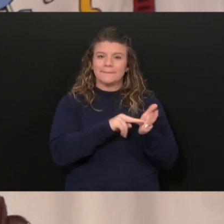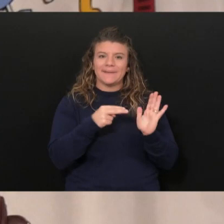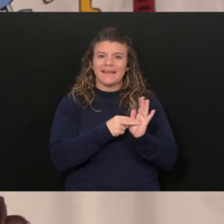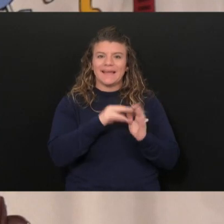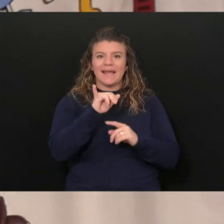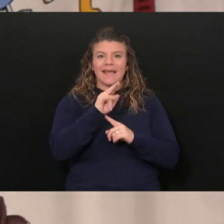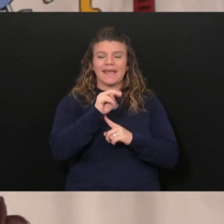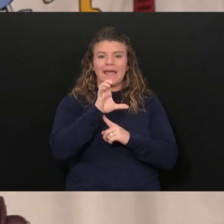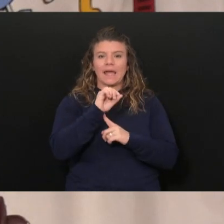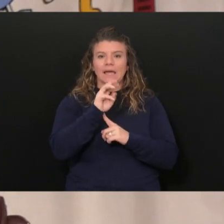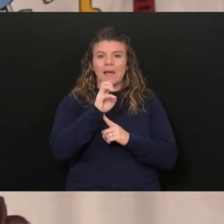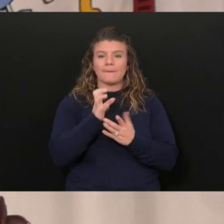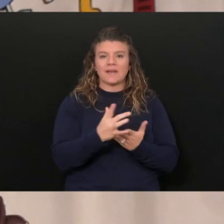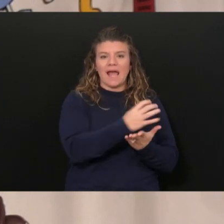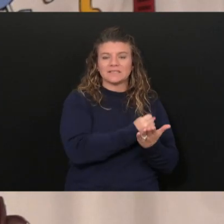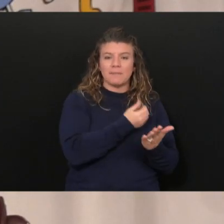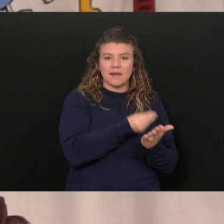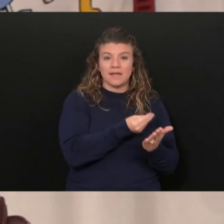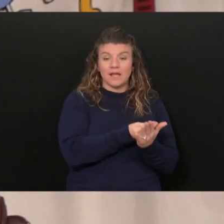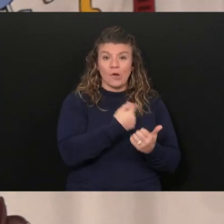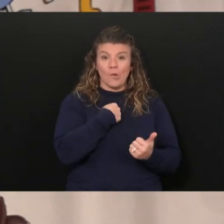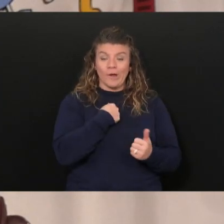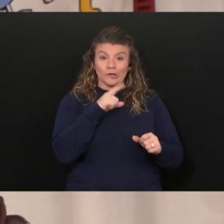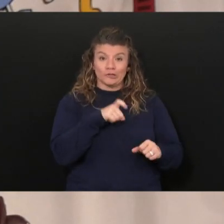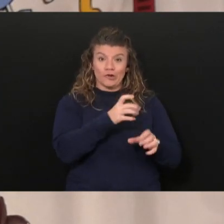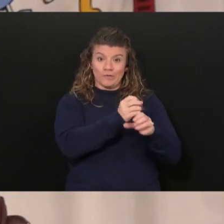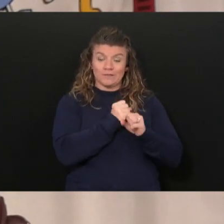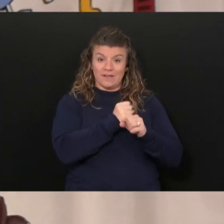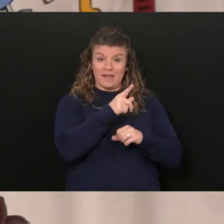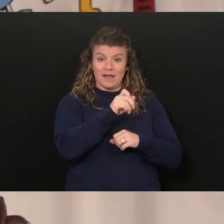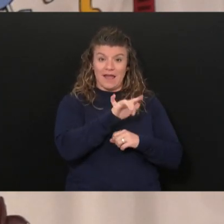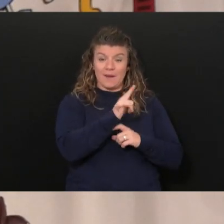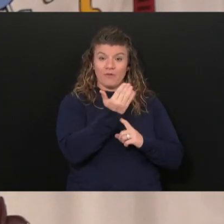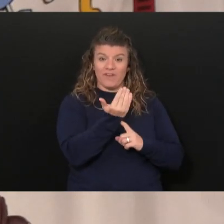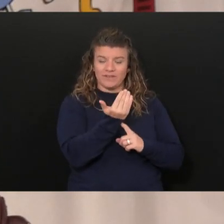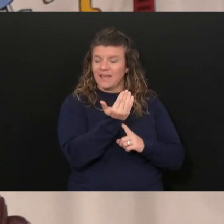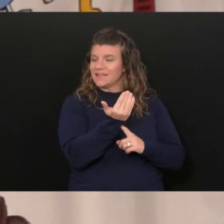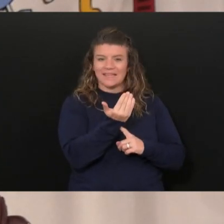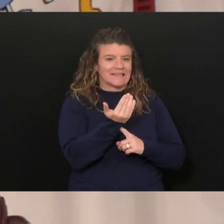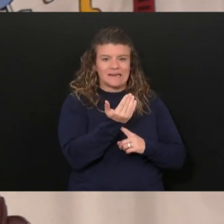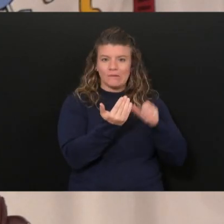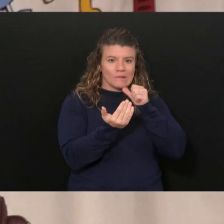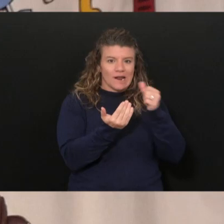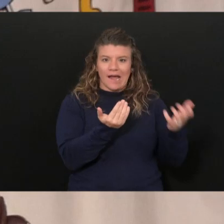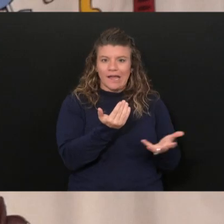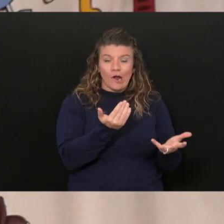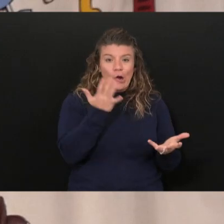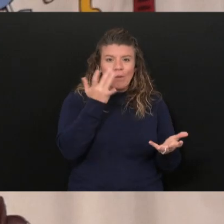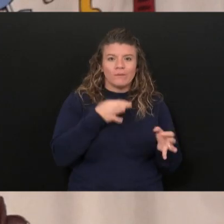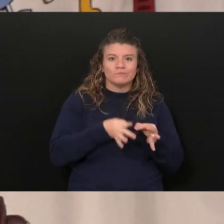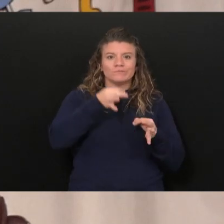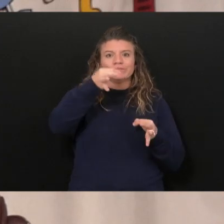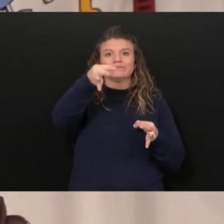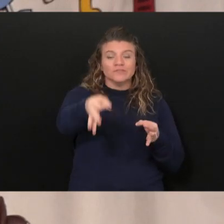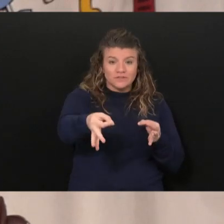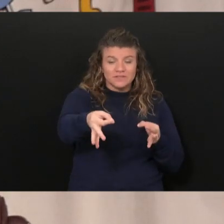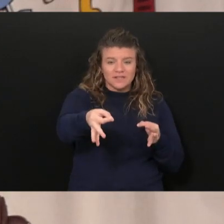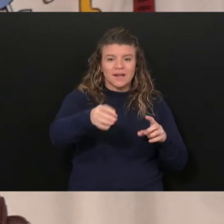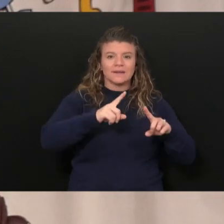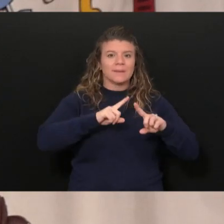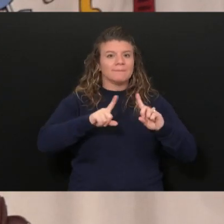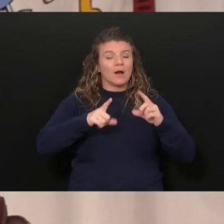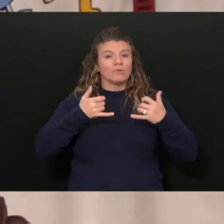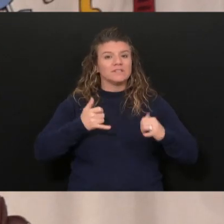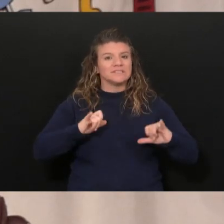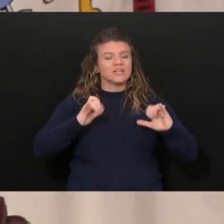that we anticipated on April the 15th that weren't here because we moved the date till July 15th, but there's still a tremendous